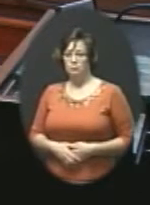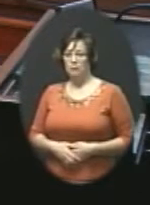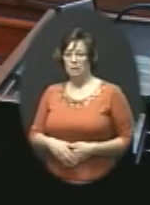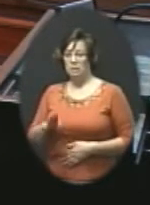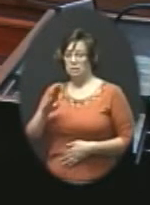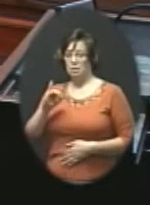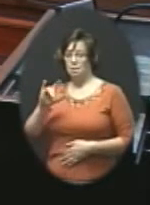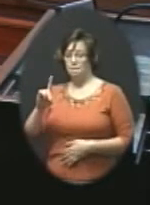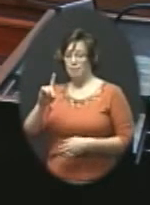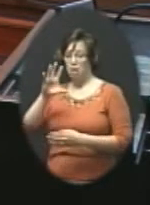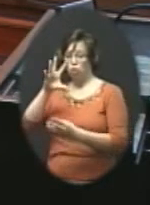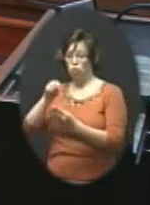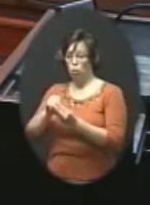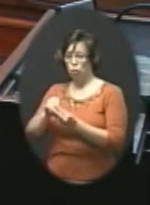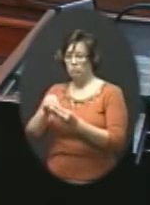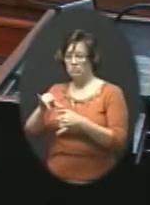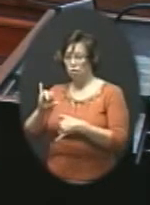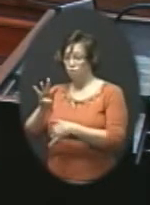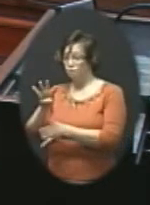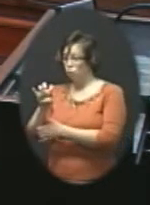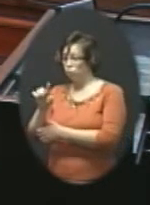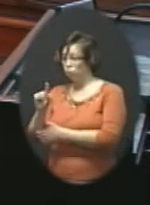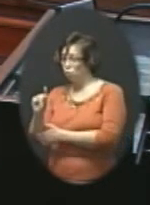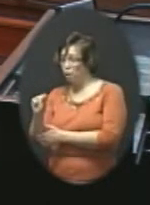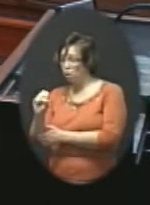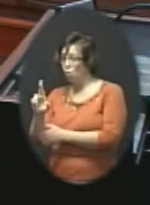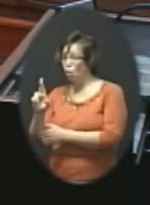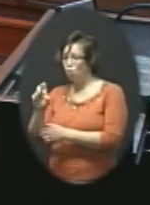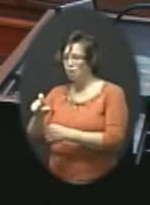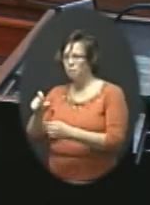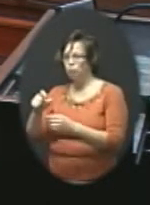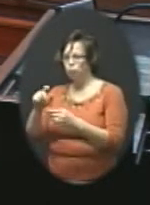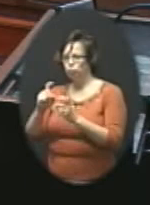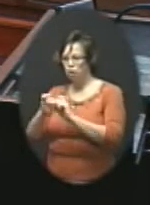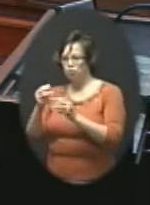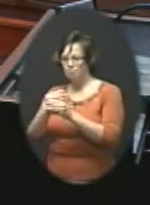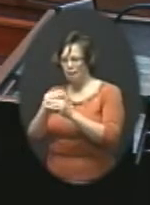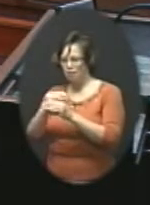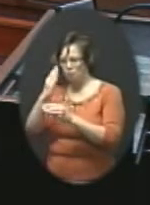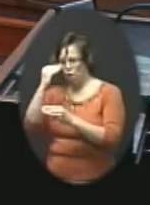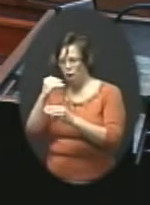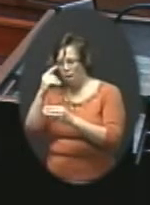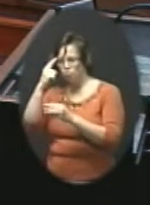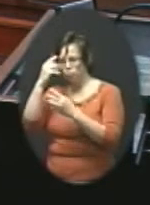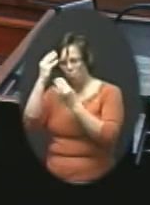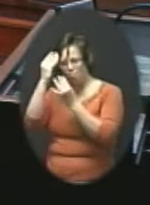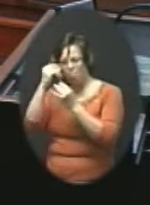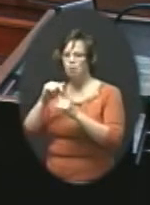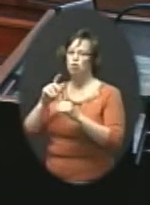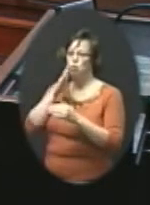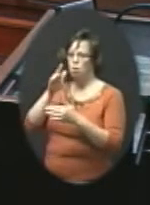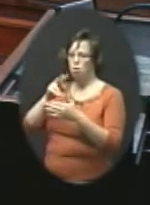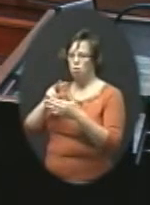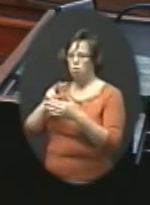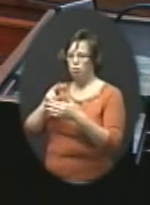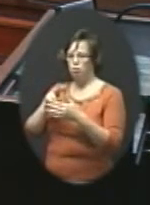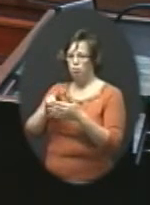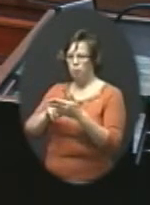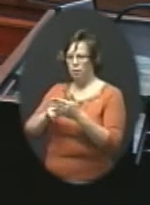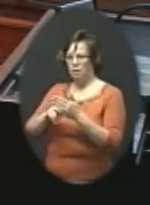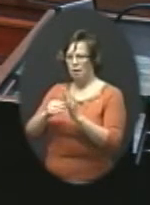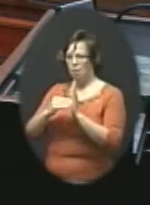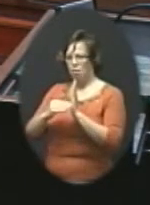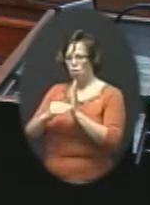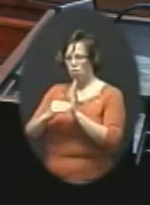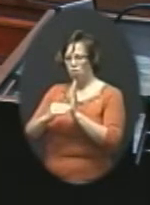bid totaling still the 420, or do we have to do the math in our head to come up with this what one. Bid is? You would read this on here. Is it the